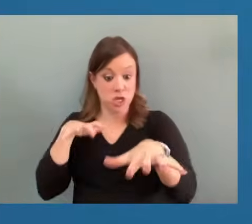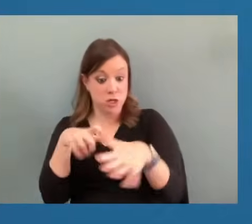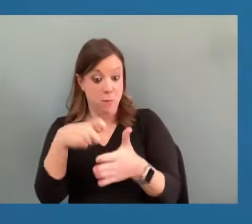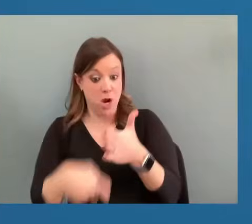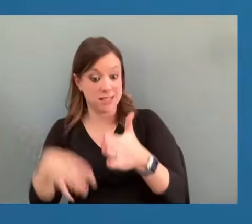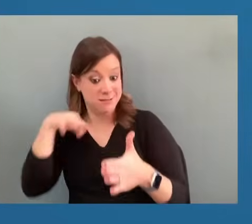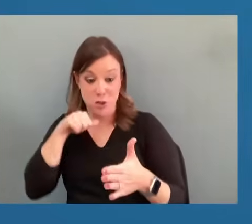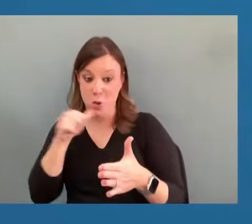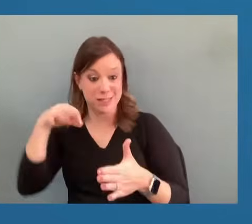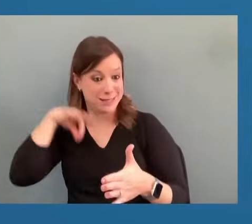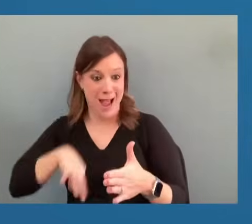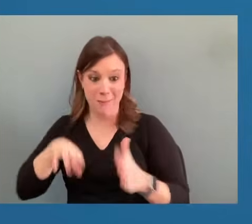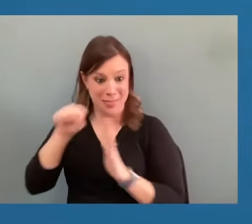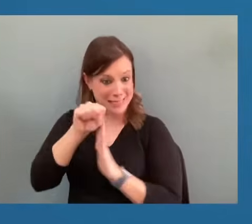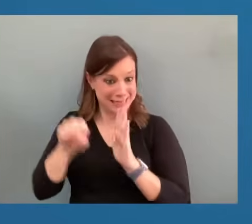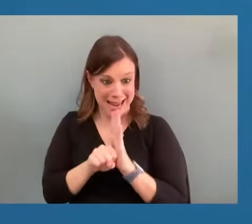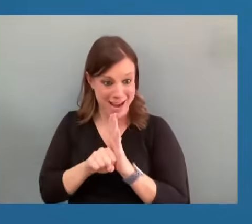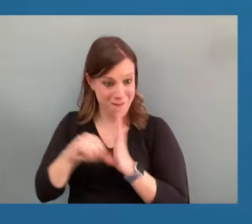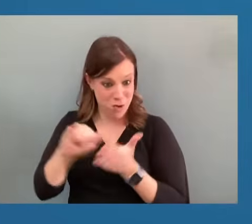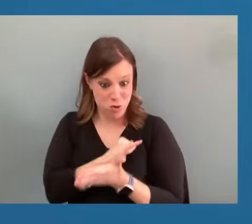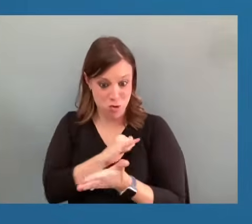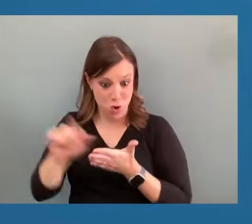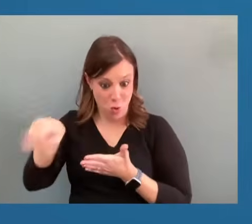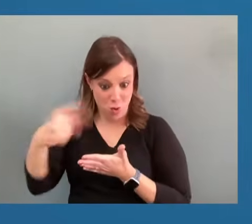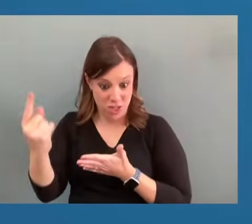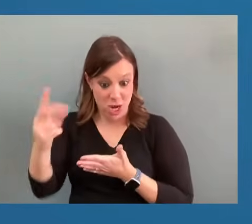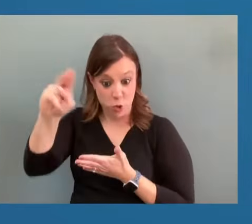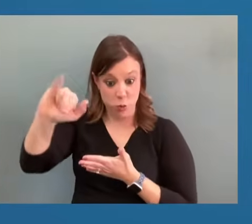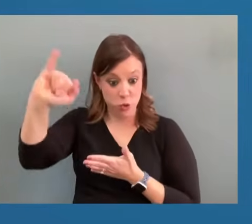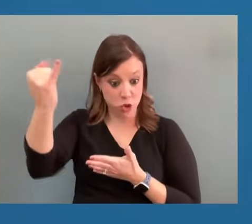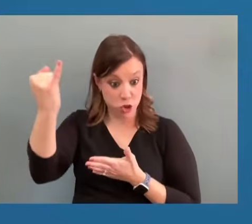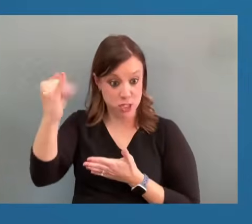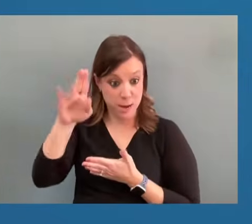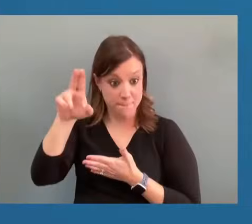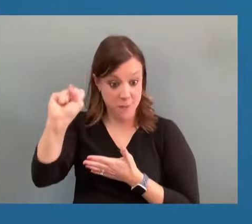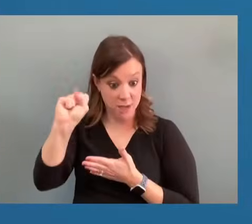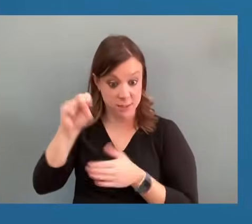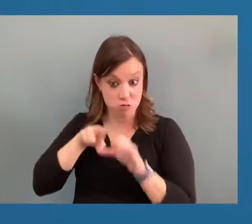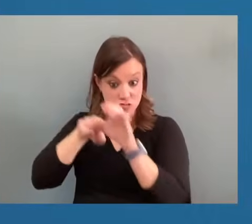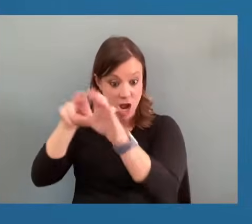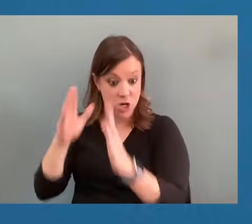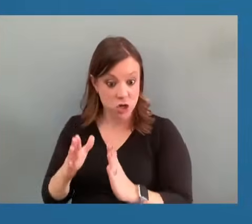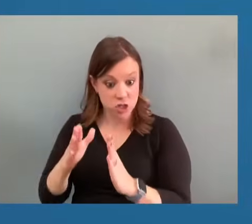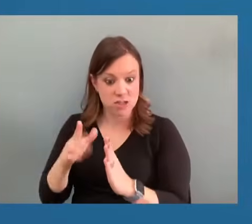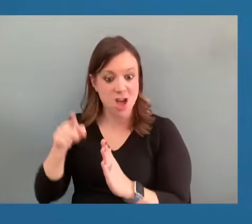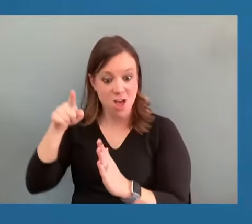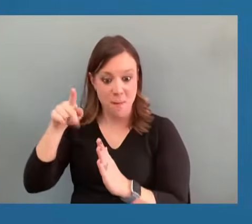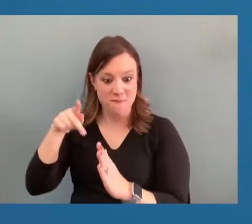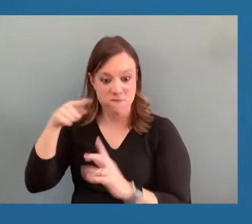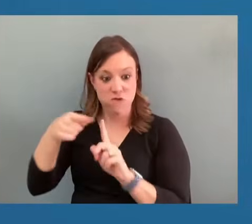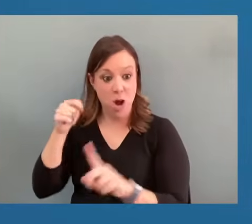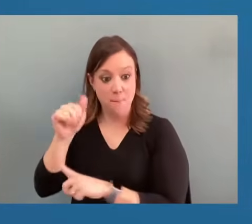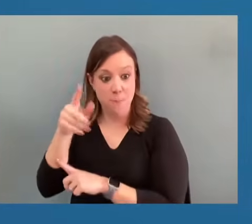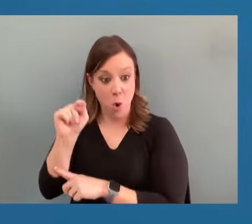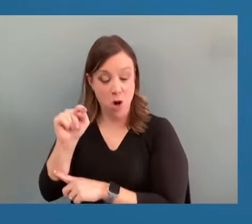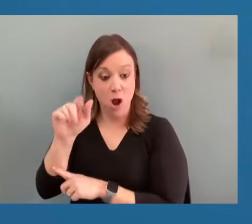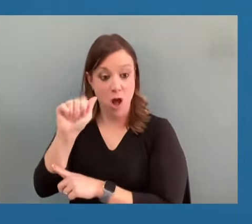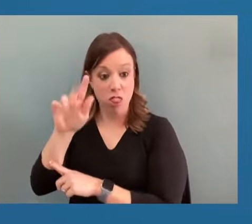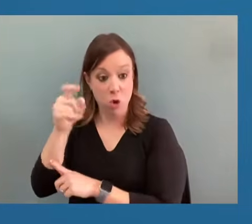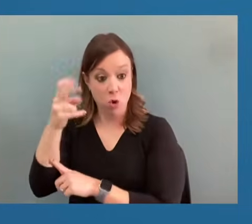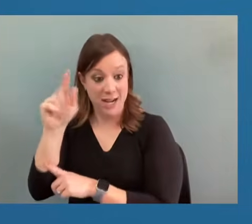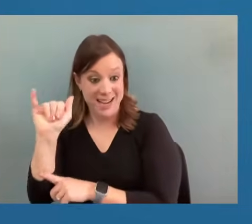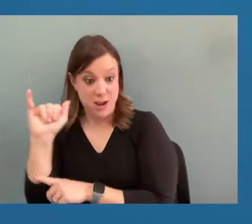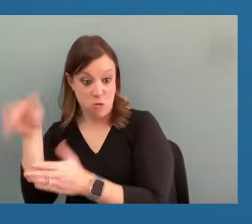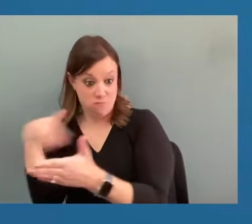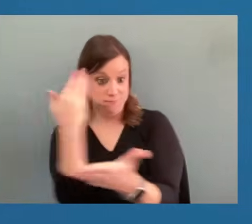with drivers coming into the Port Authority, are some of the biggest winners from congestion pricing in terms of time savings.